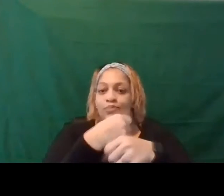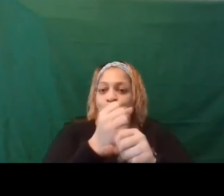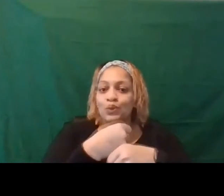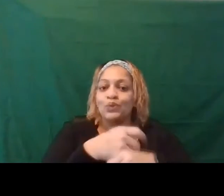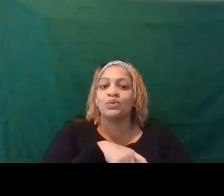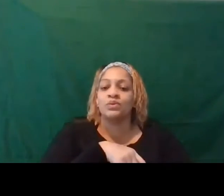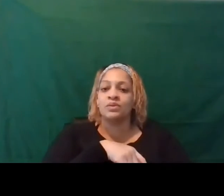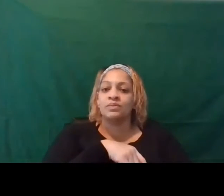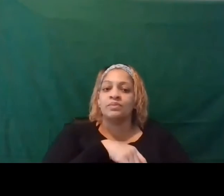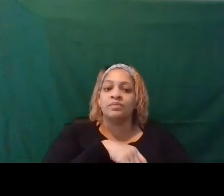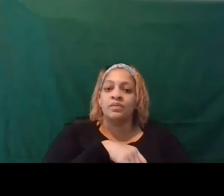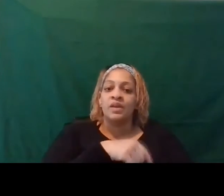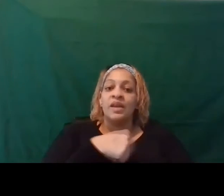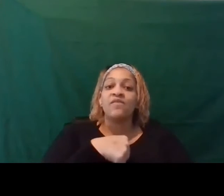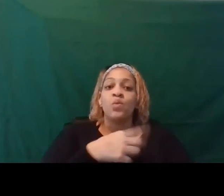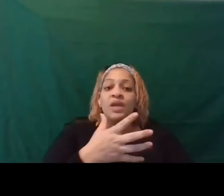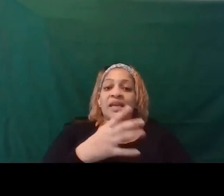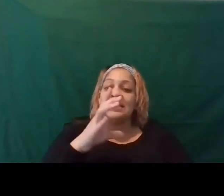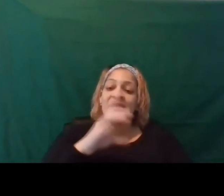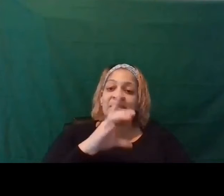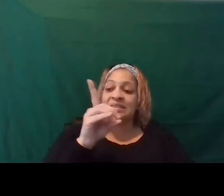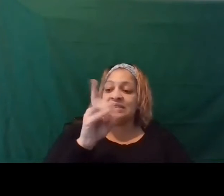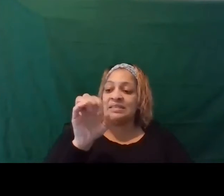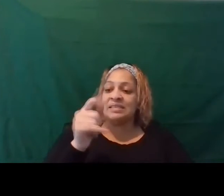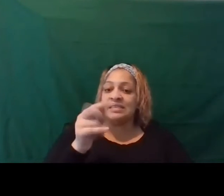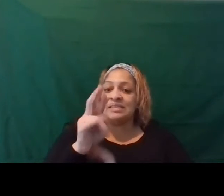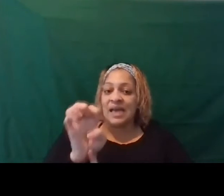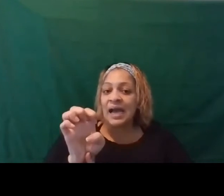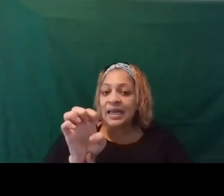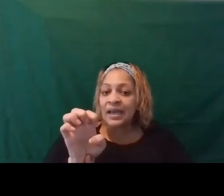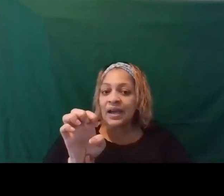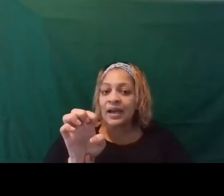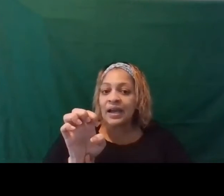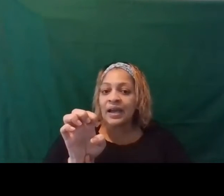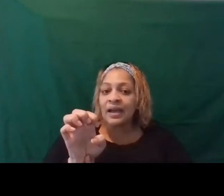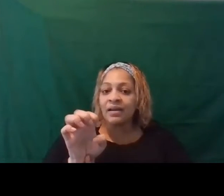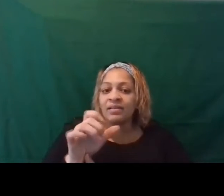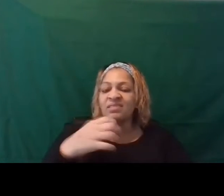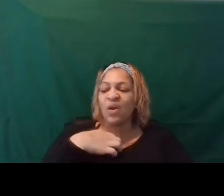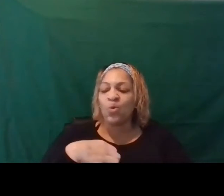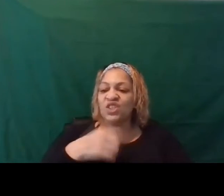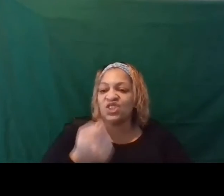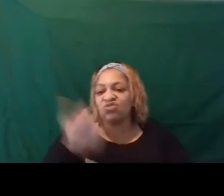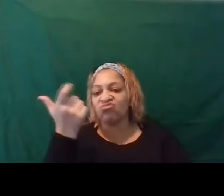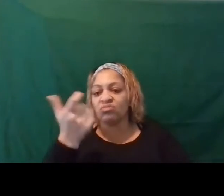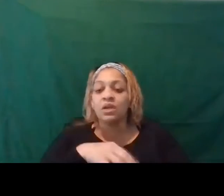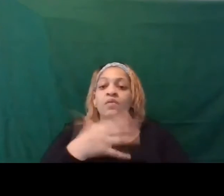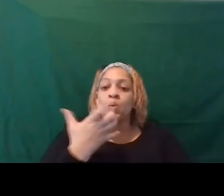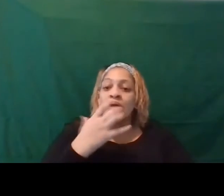if what we desire produces harmony. Yeah, I'm not doing the wish thing. We should always ask ourselves if what